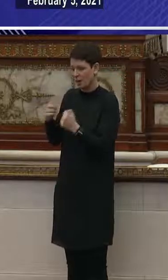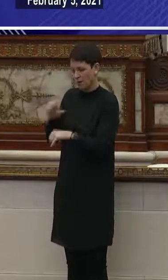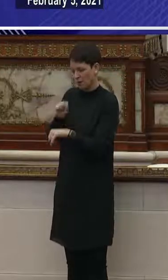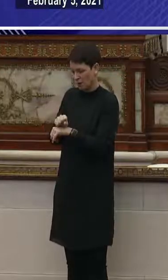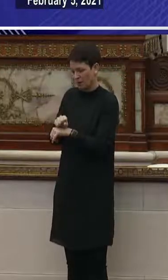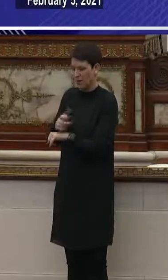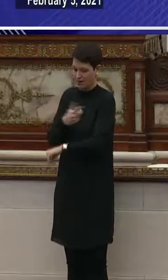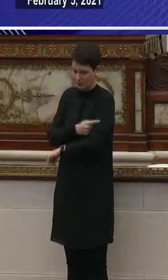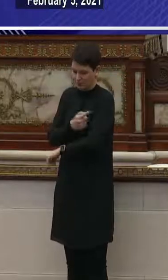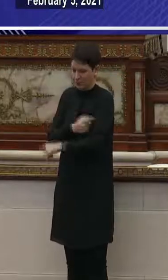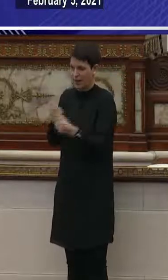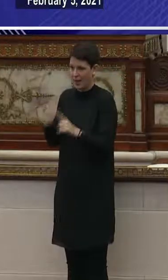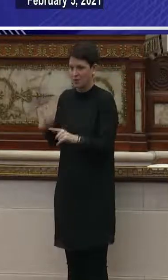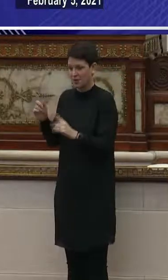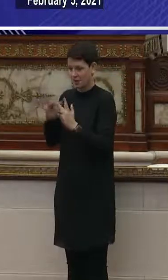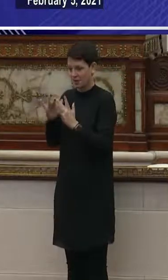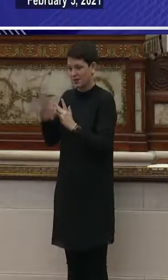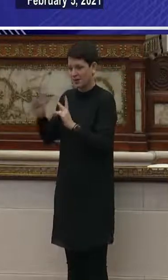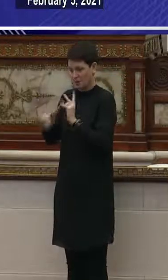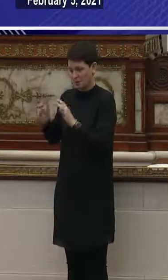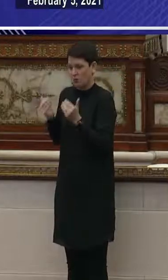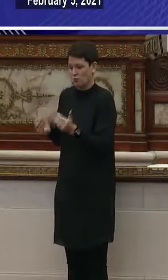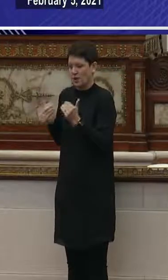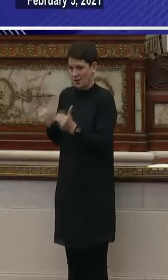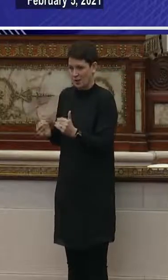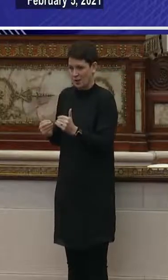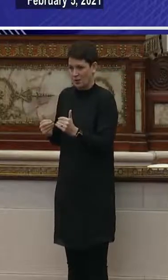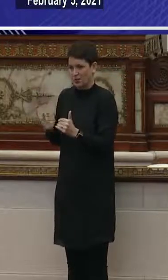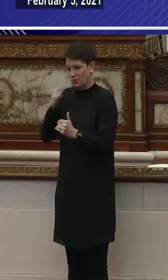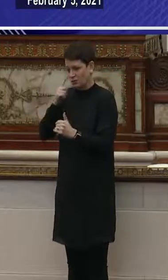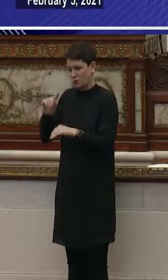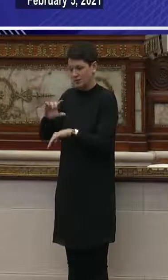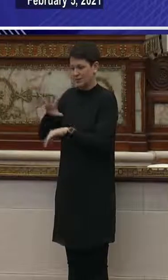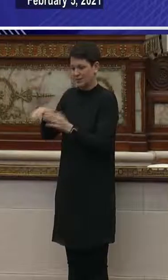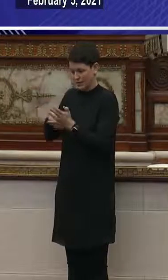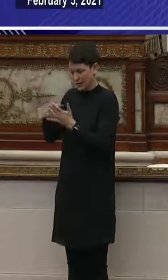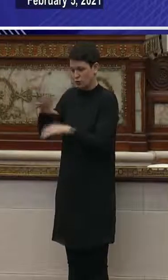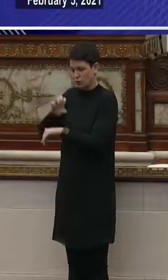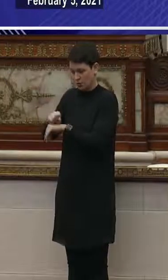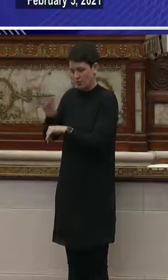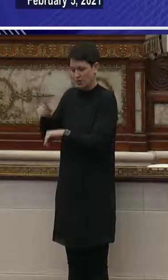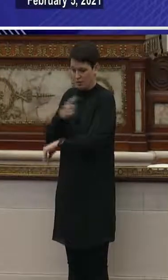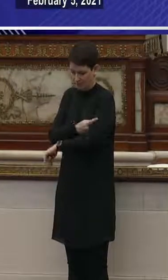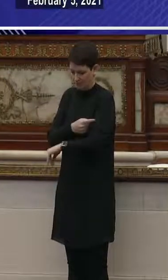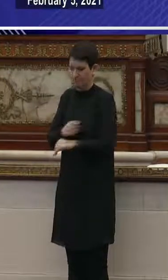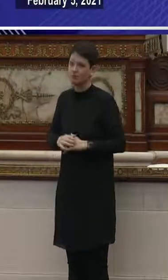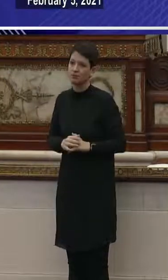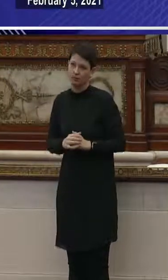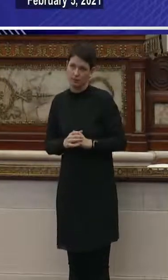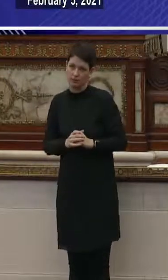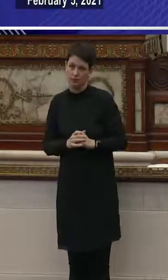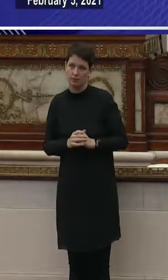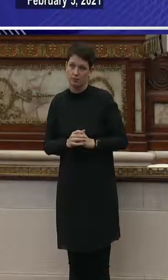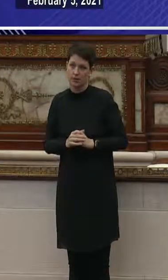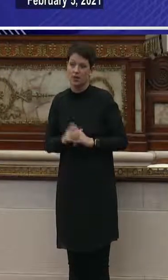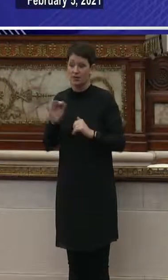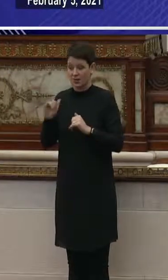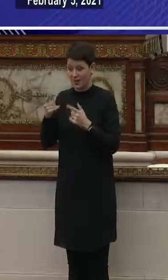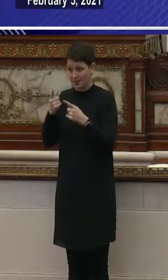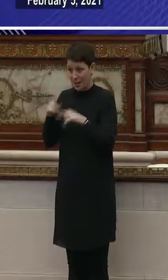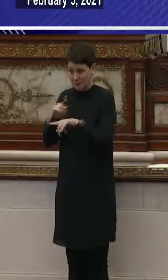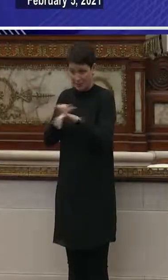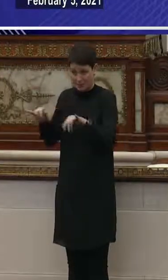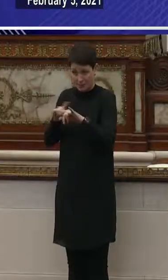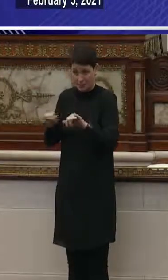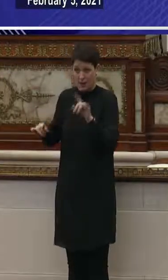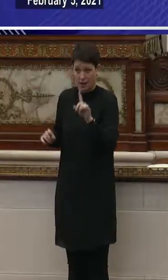So they are reaching out to those folks right now, and that's actually for scheduling. All right, so that's all happening